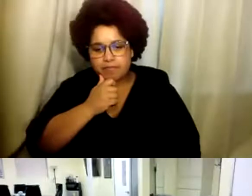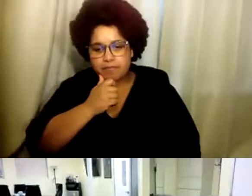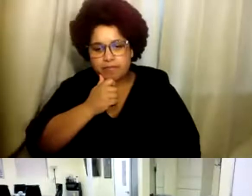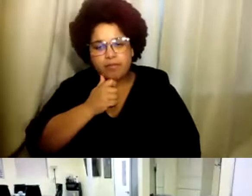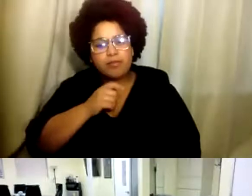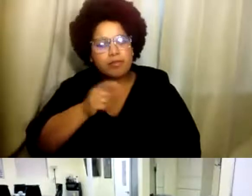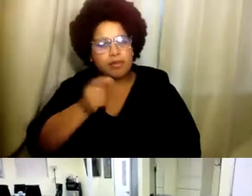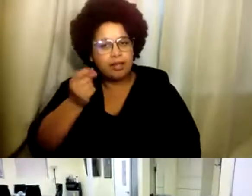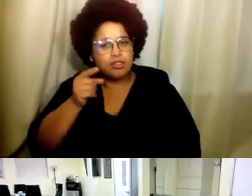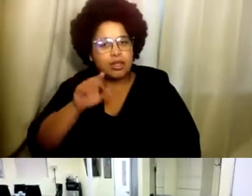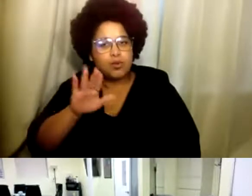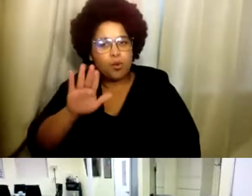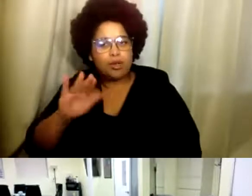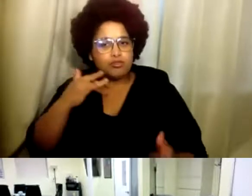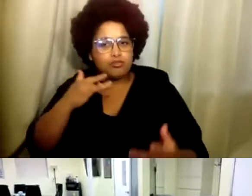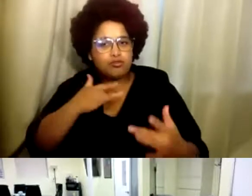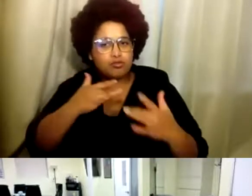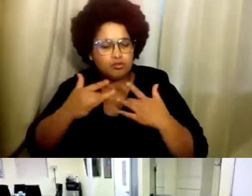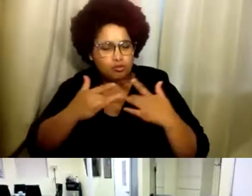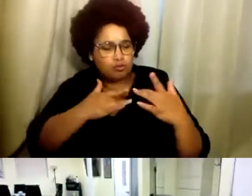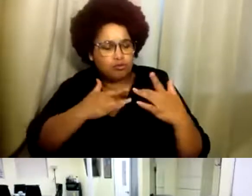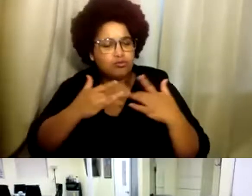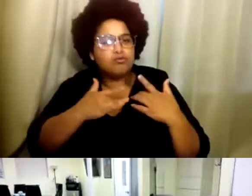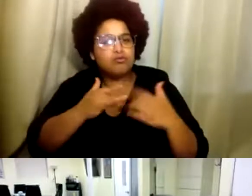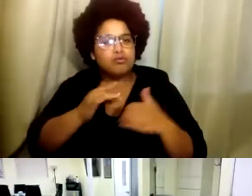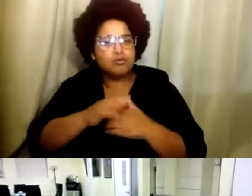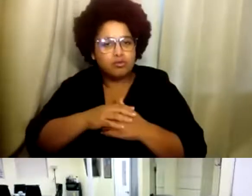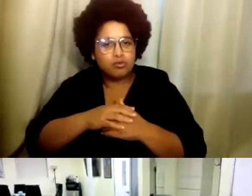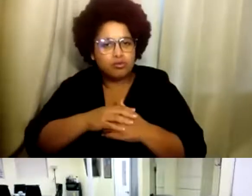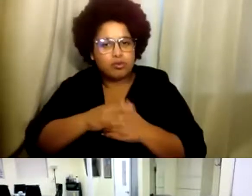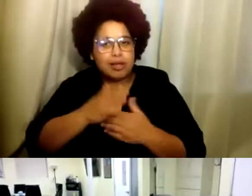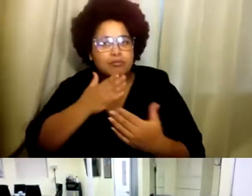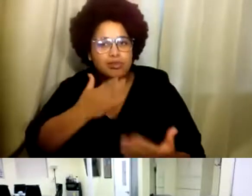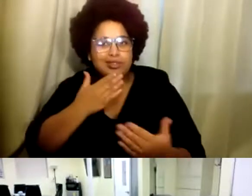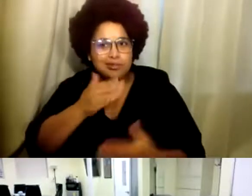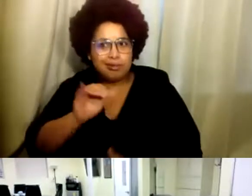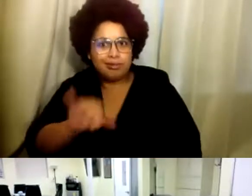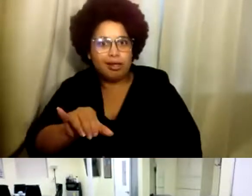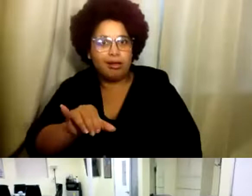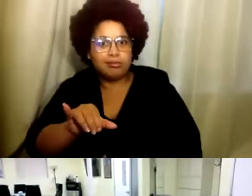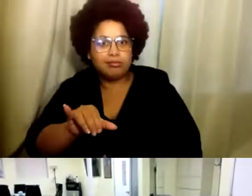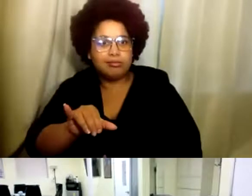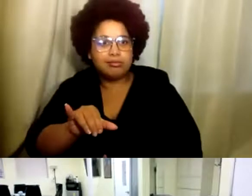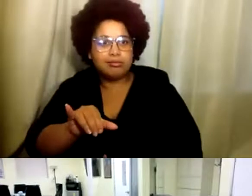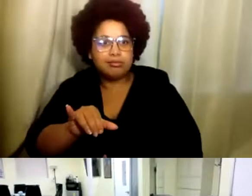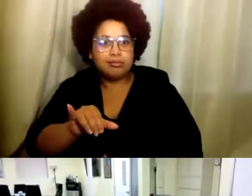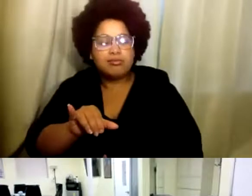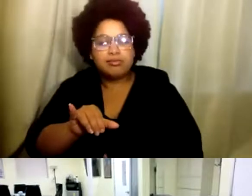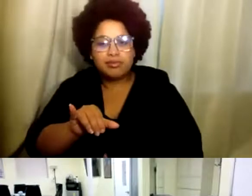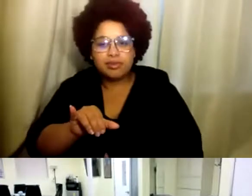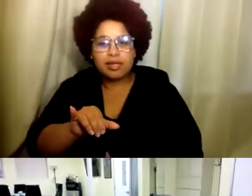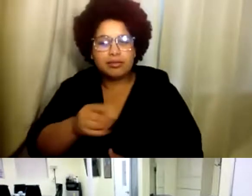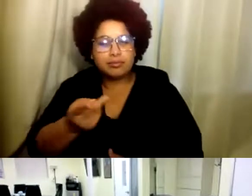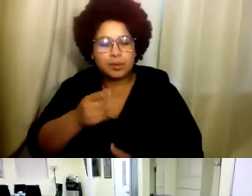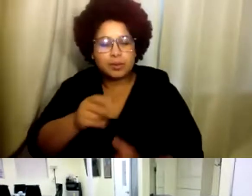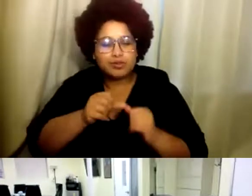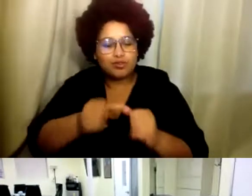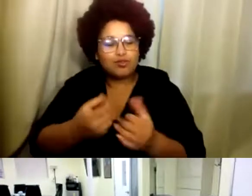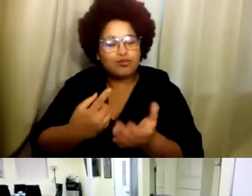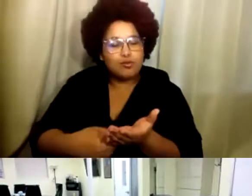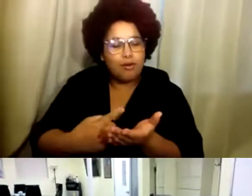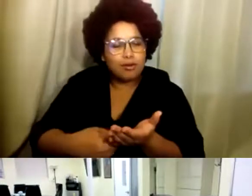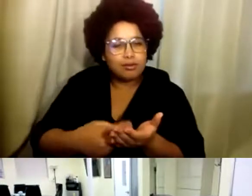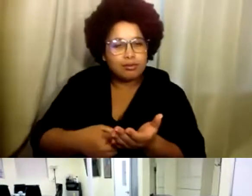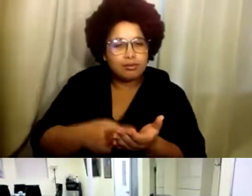I understand your concerns, and I appreciate that, and let's keep talking. So let's just